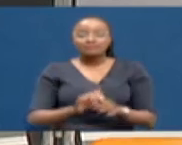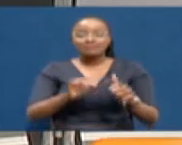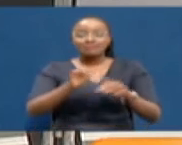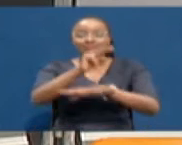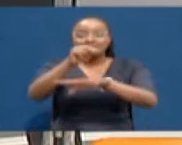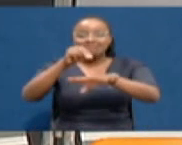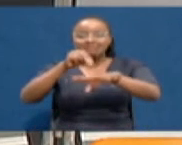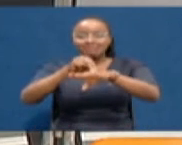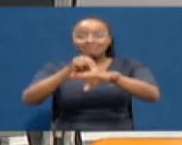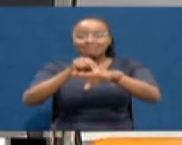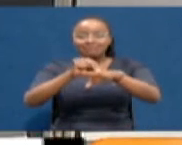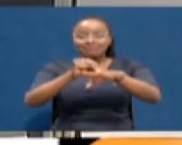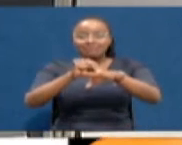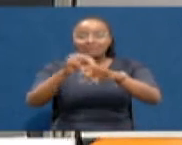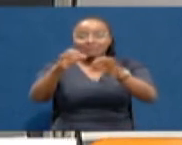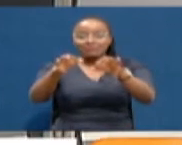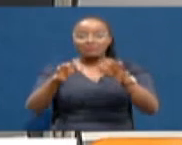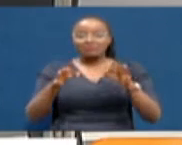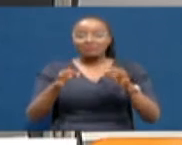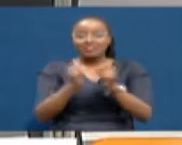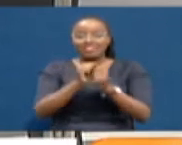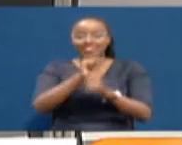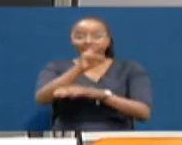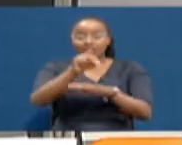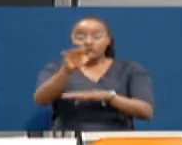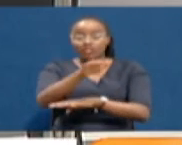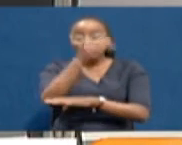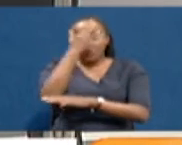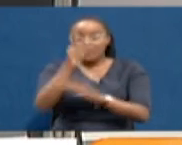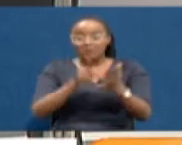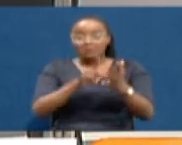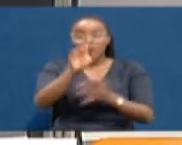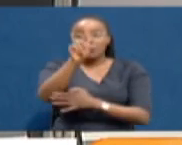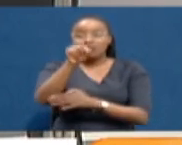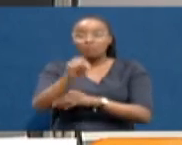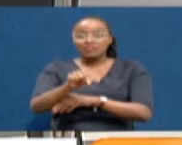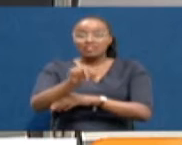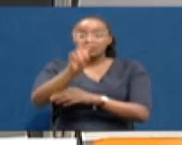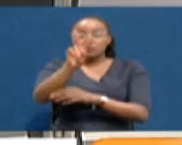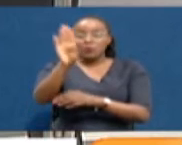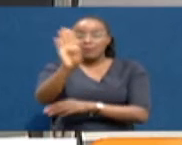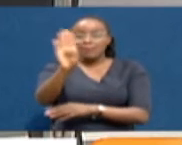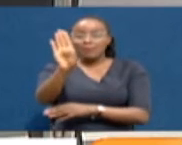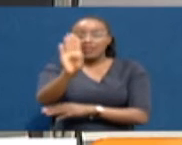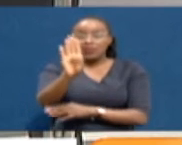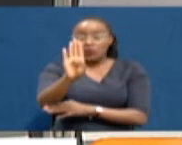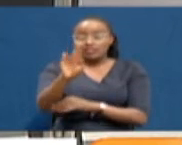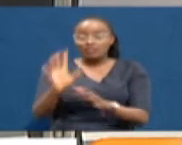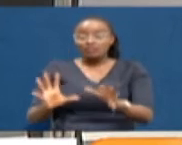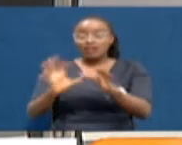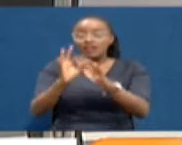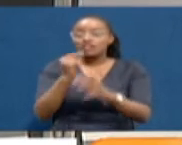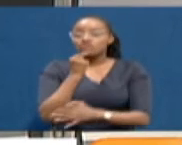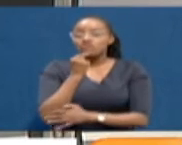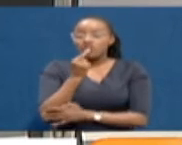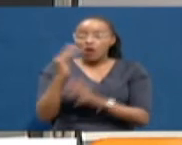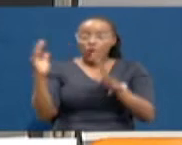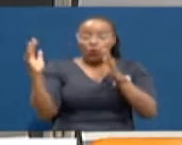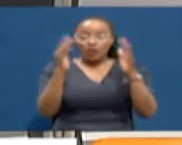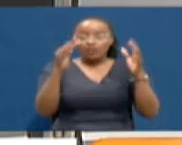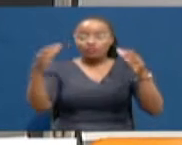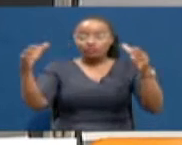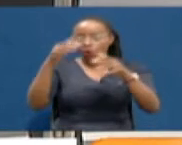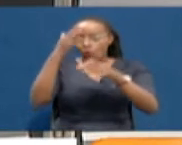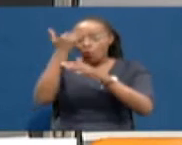National Treasury is headed for a showdown with the National Assembly over the payment of 1.2 billion shillings to Lake Turkana Wind Power Farm for